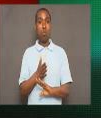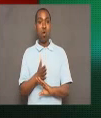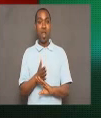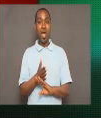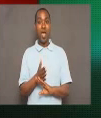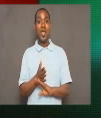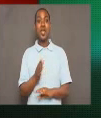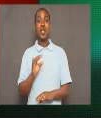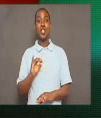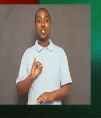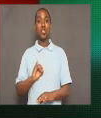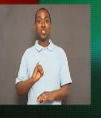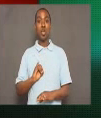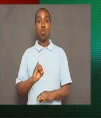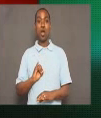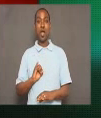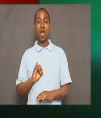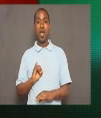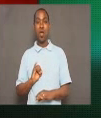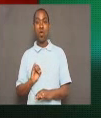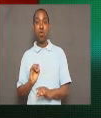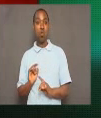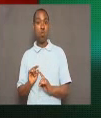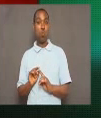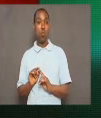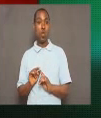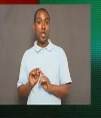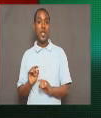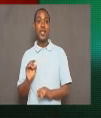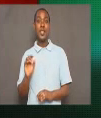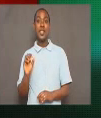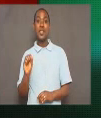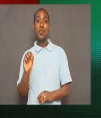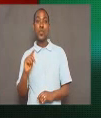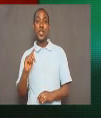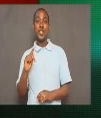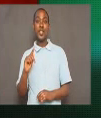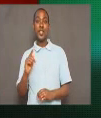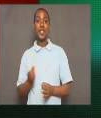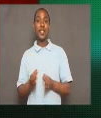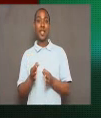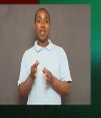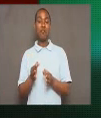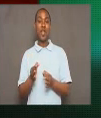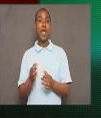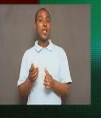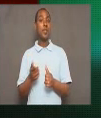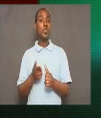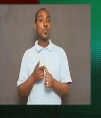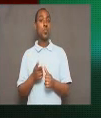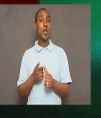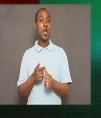the stomach through a sphincter into the first part of the small